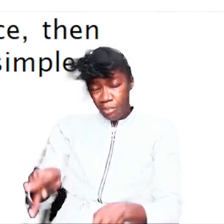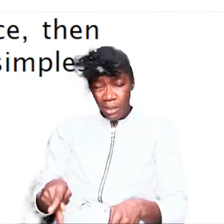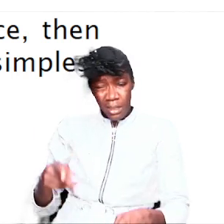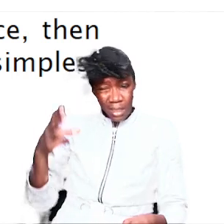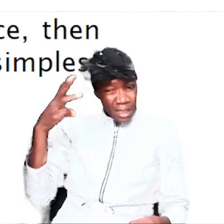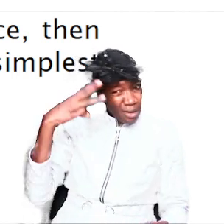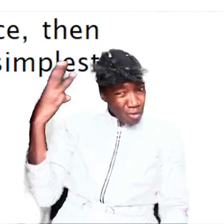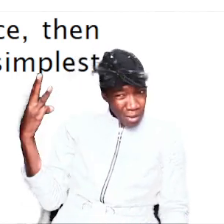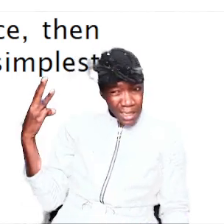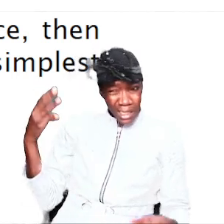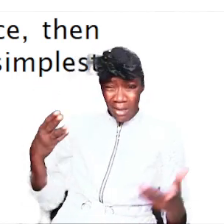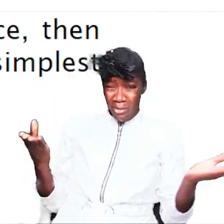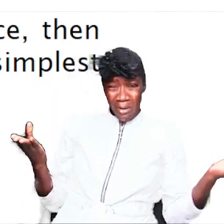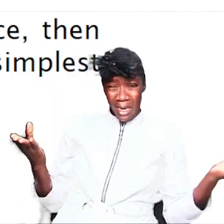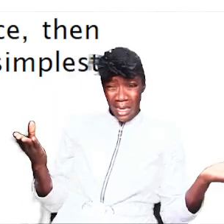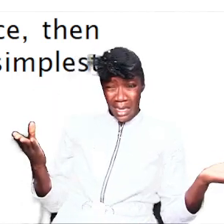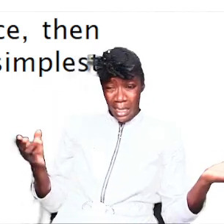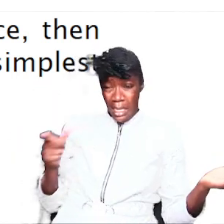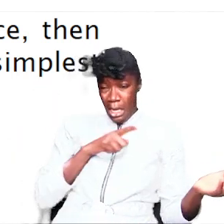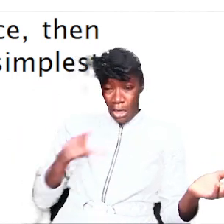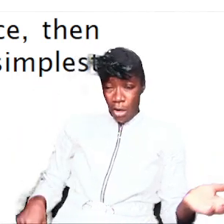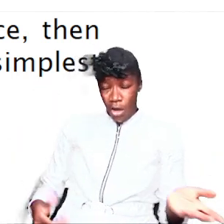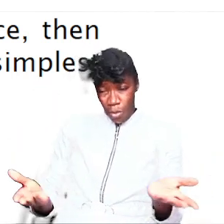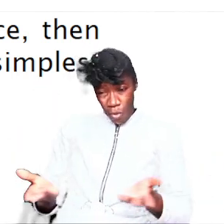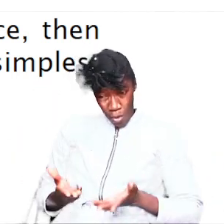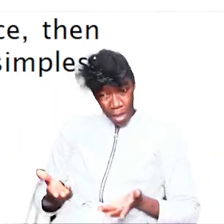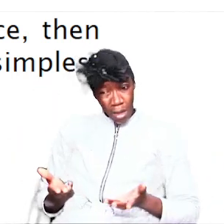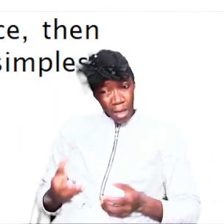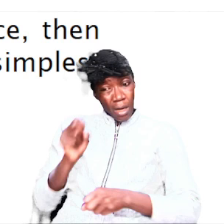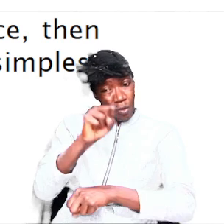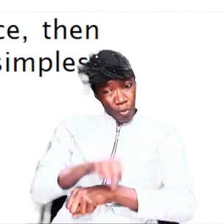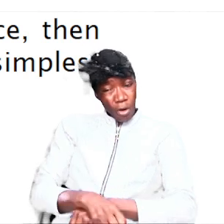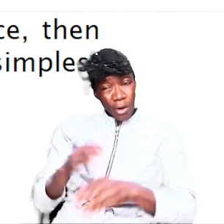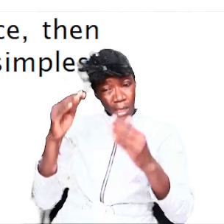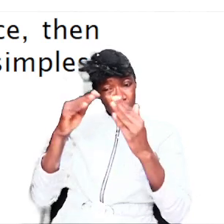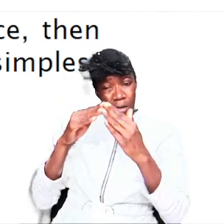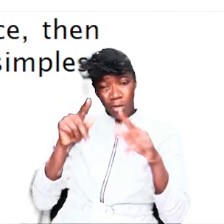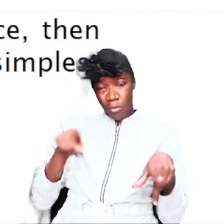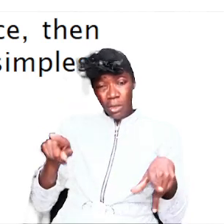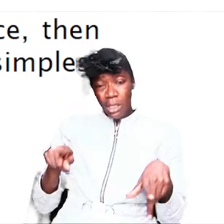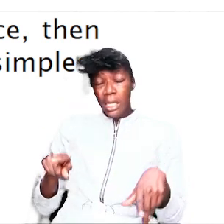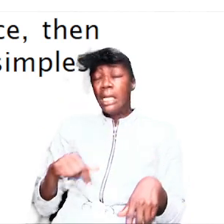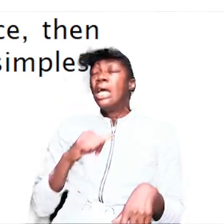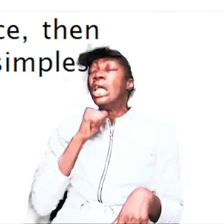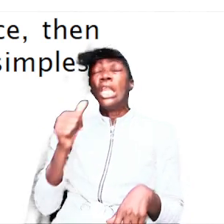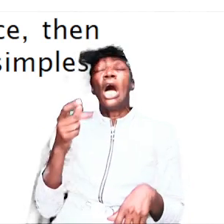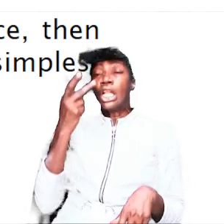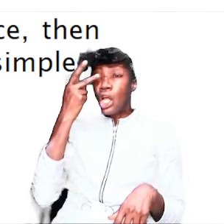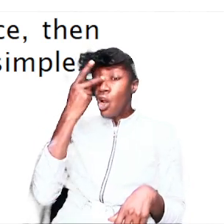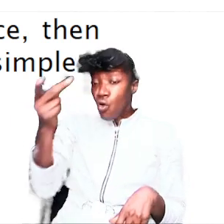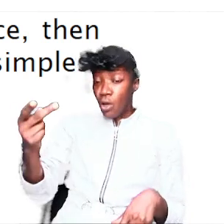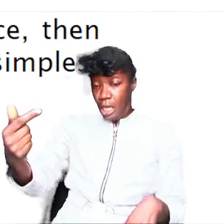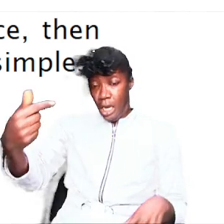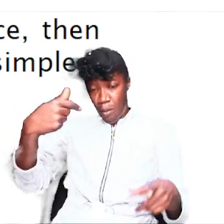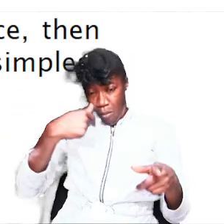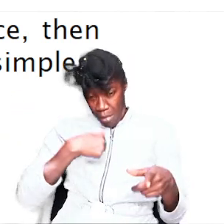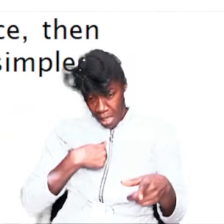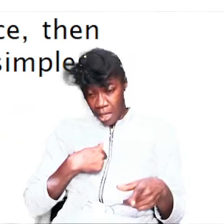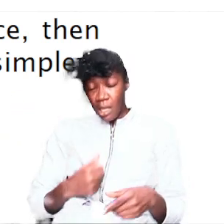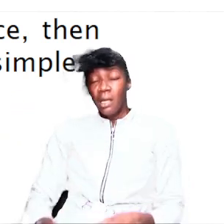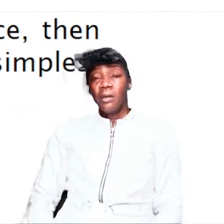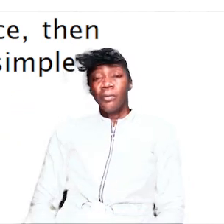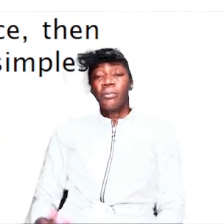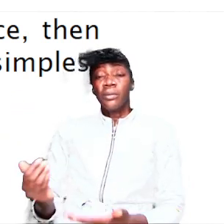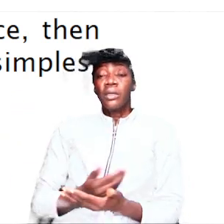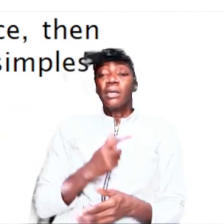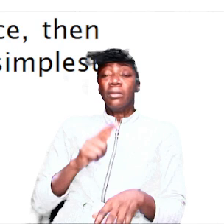would like to do some things in the house, but, you know, I am being overlooked. Sometimes, you know, we